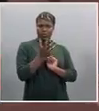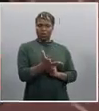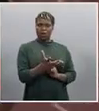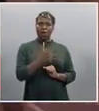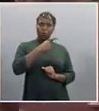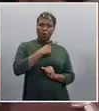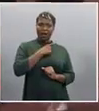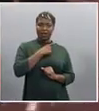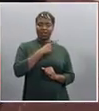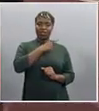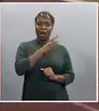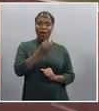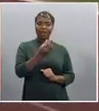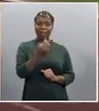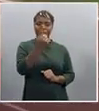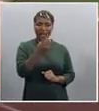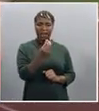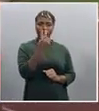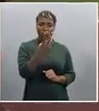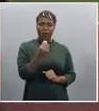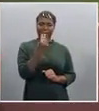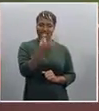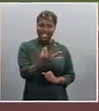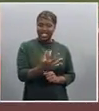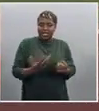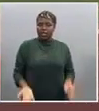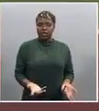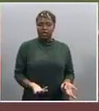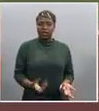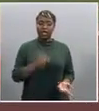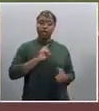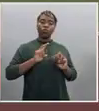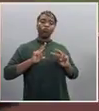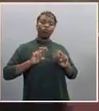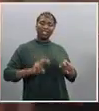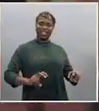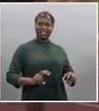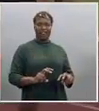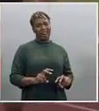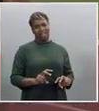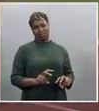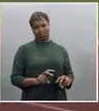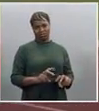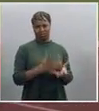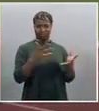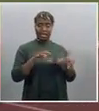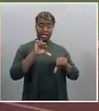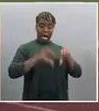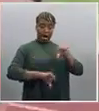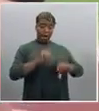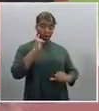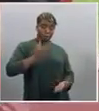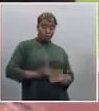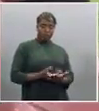Olympic champions. Sport is for exceptional people. The research is also flawed. There's no scientific basis for the